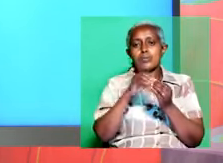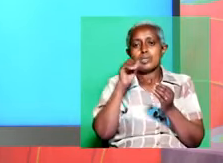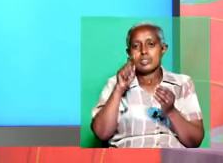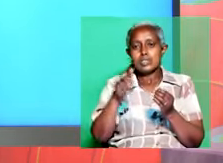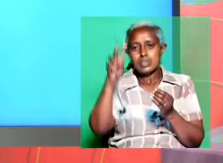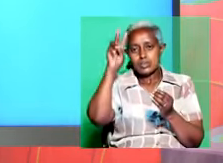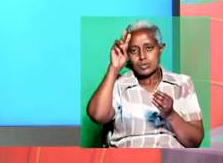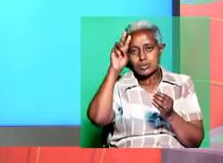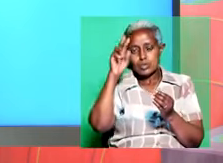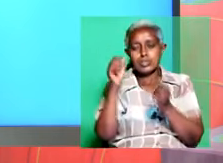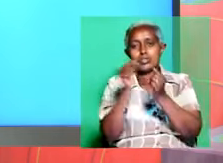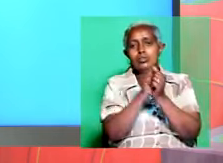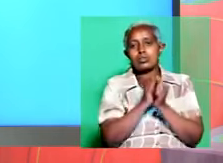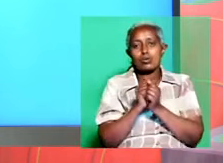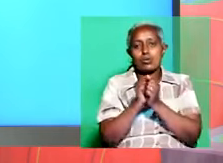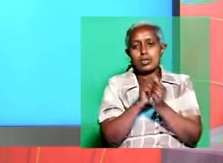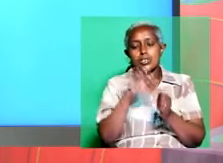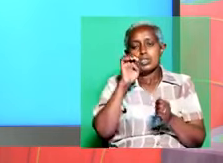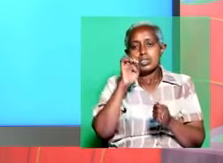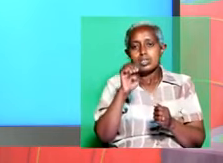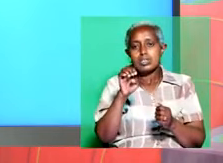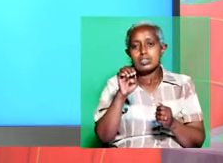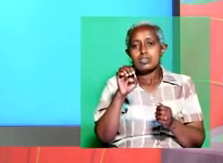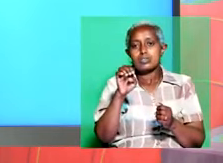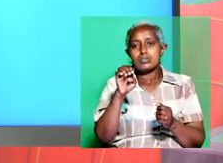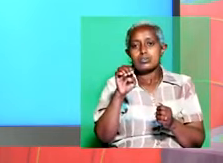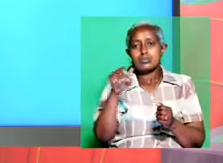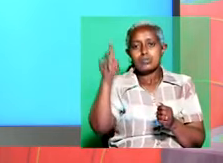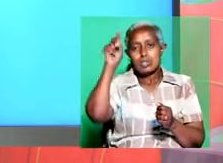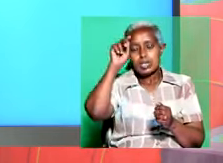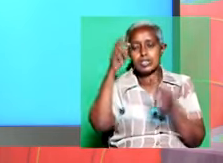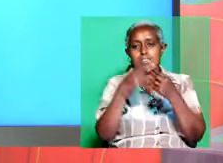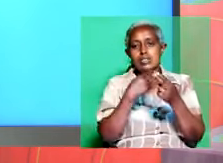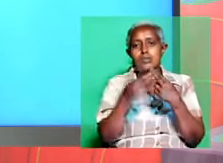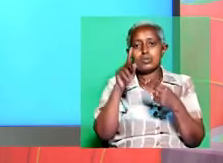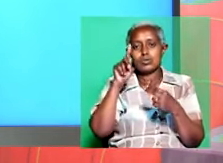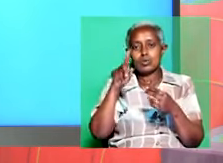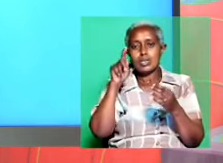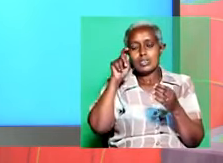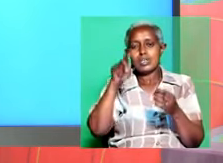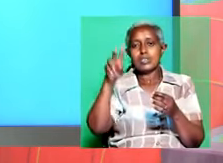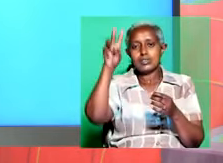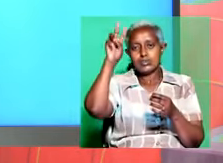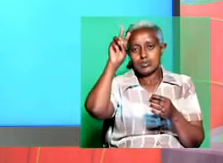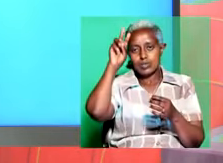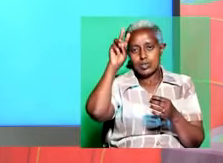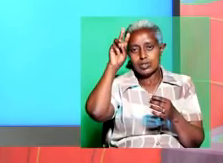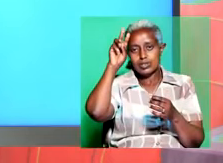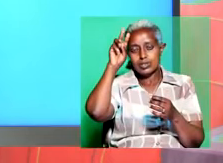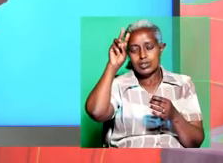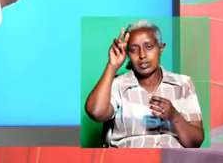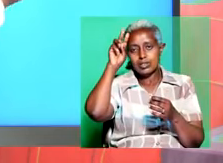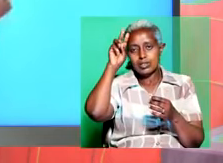x squared as a common, we have e raised to x times 1 plus x squared.